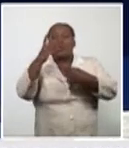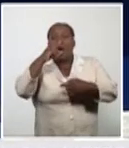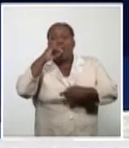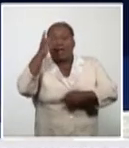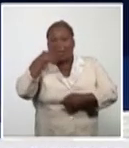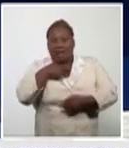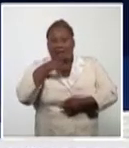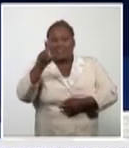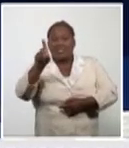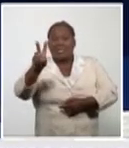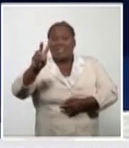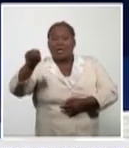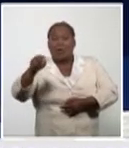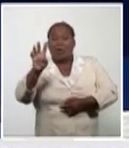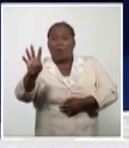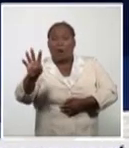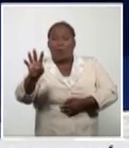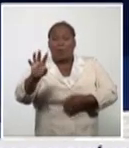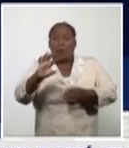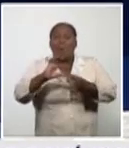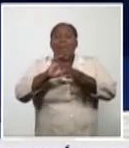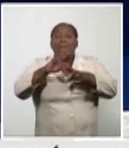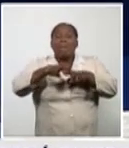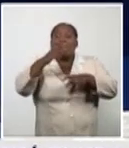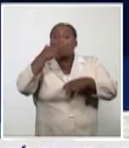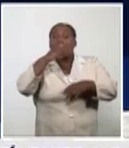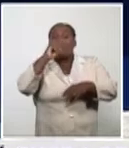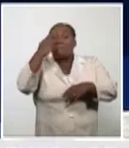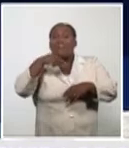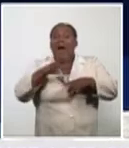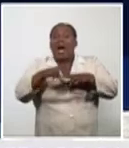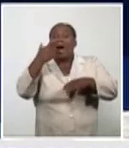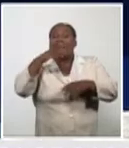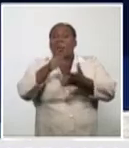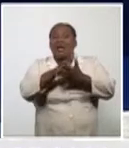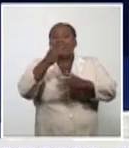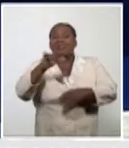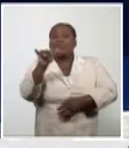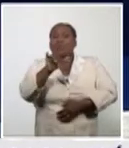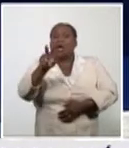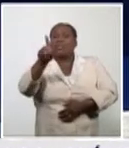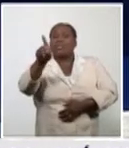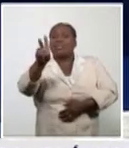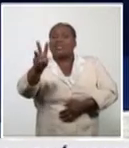St. Vincent and the Grenadines, Antigua and Barbuda, Chile with